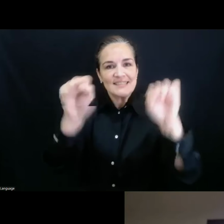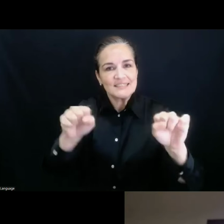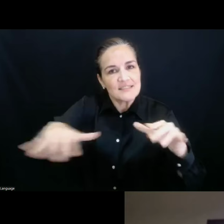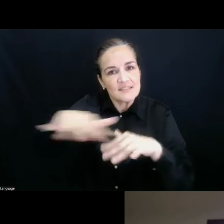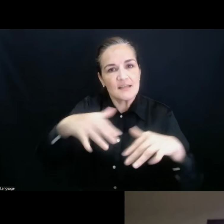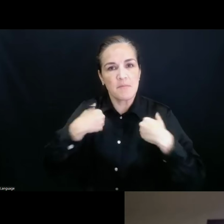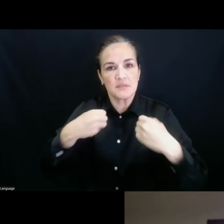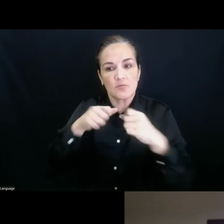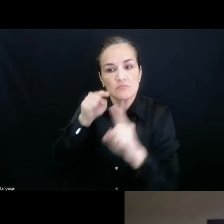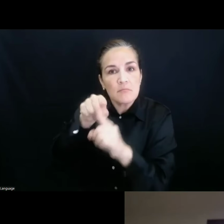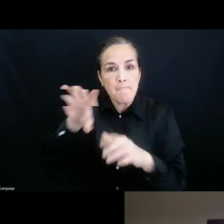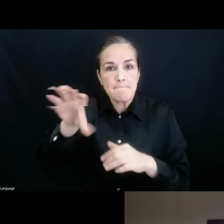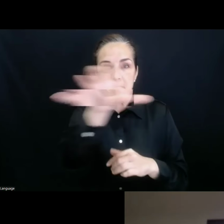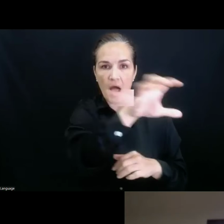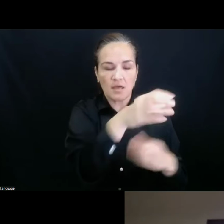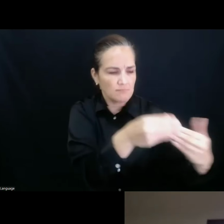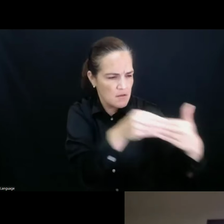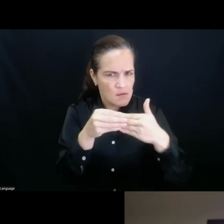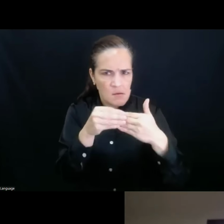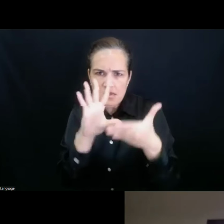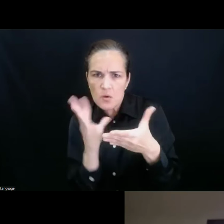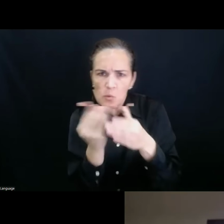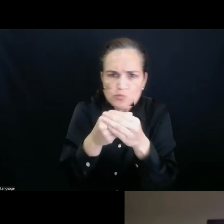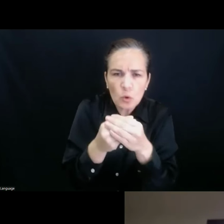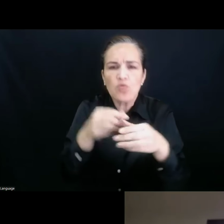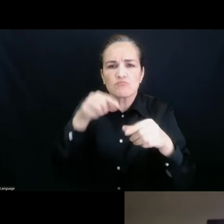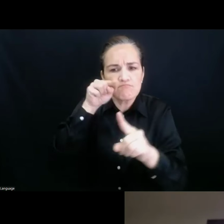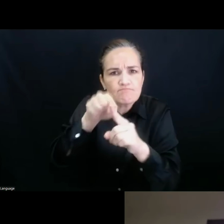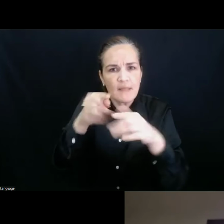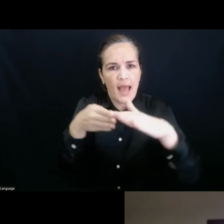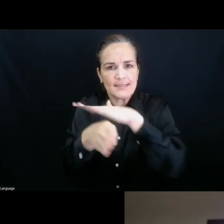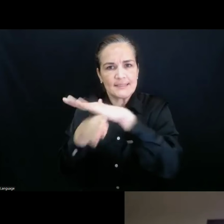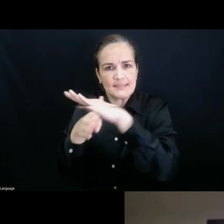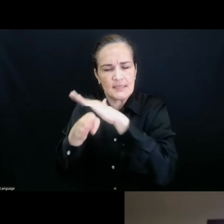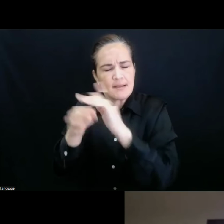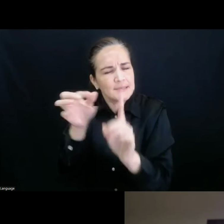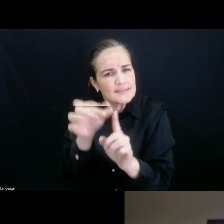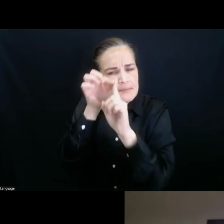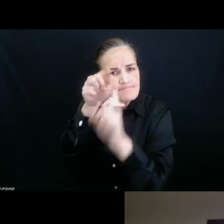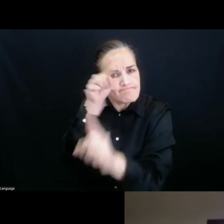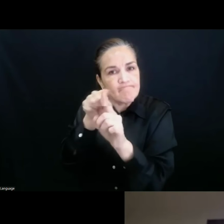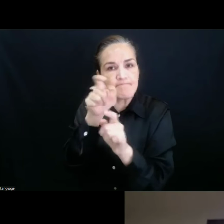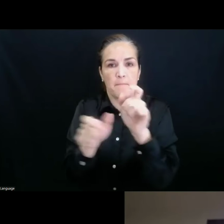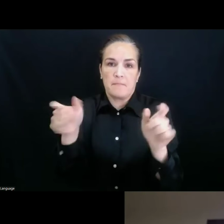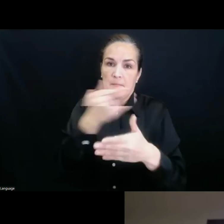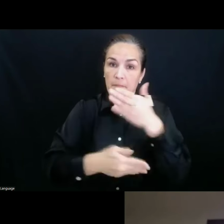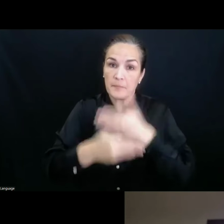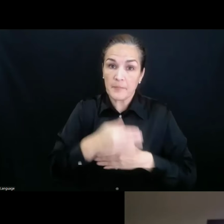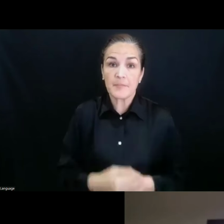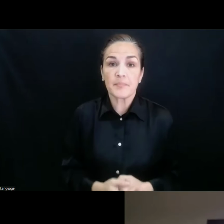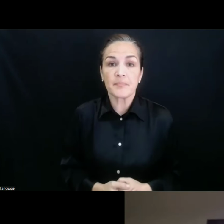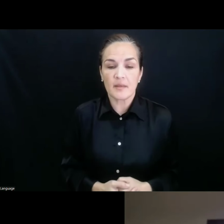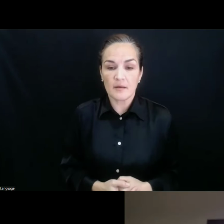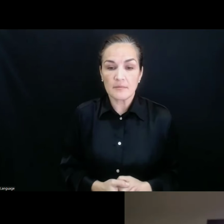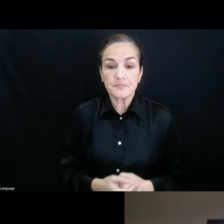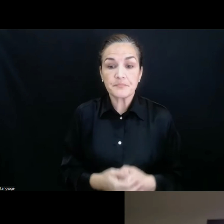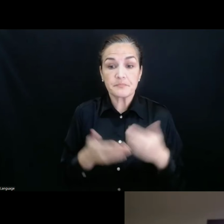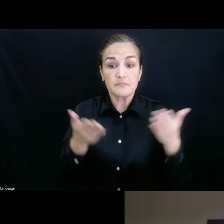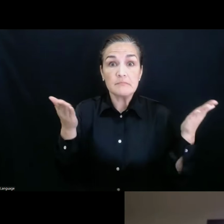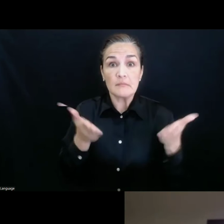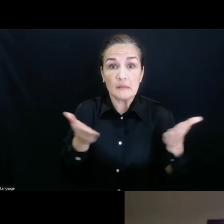países, haciéndolos their health más systems, accesibles y más making them more asequibles, inclusive especialmente and para las more personas con accessible, discapacidad. particularly for people Hoy with nos van a